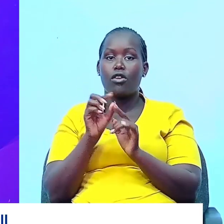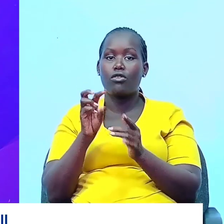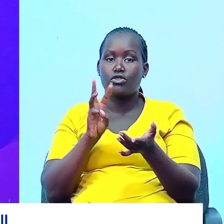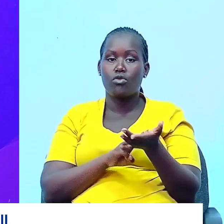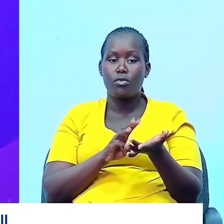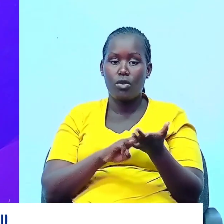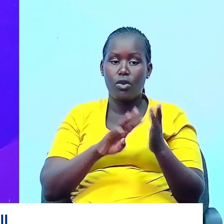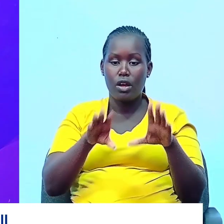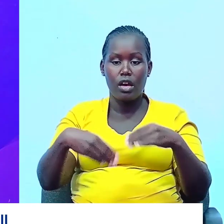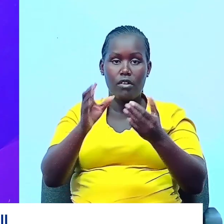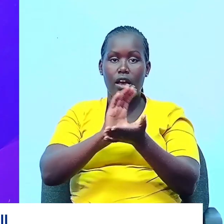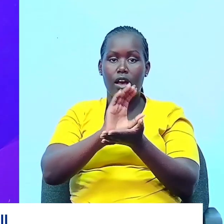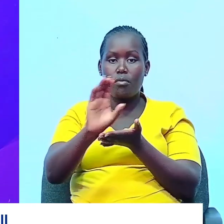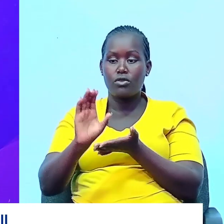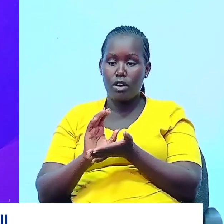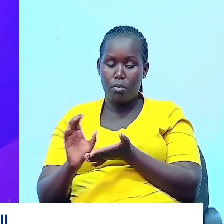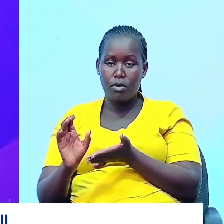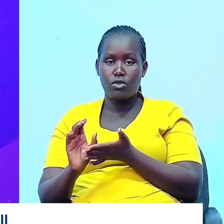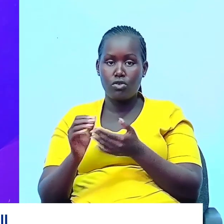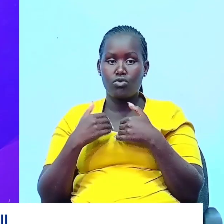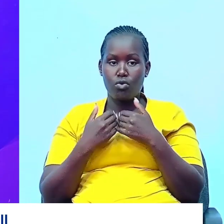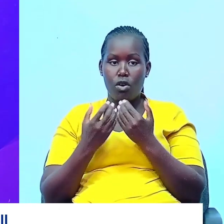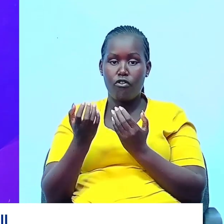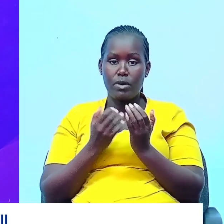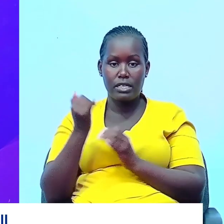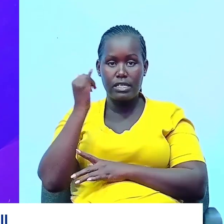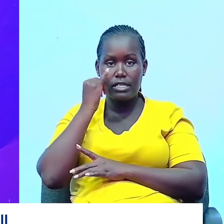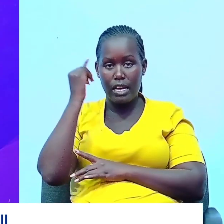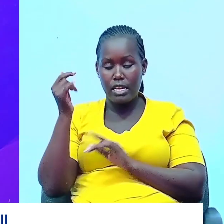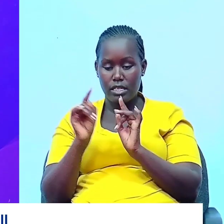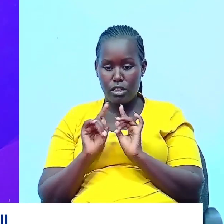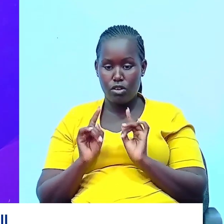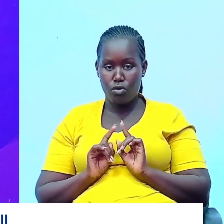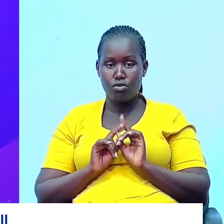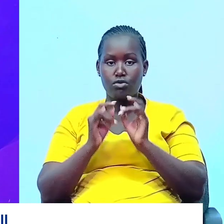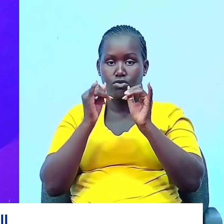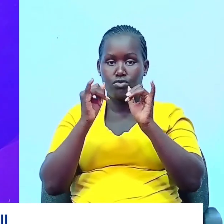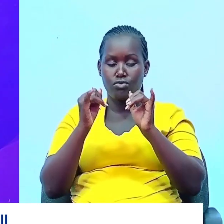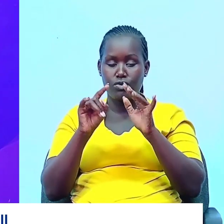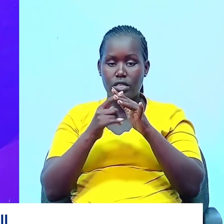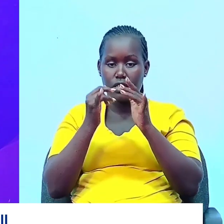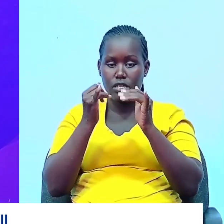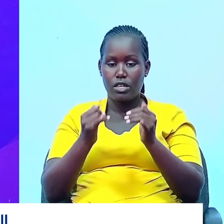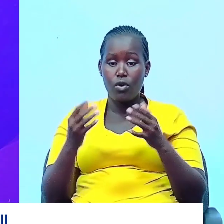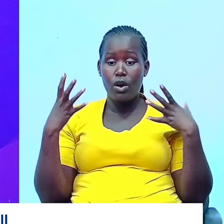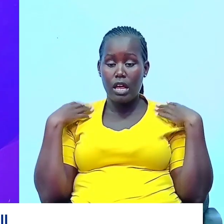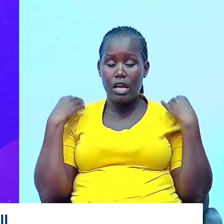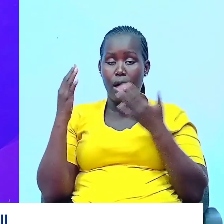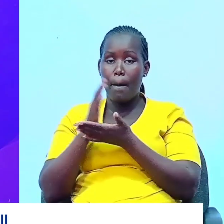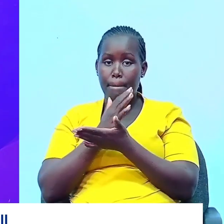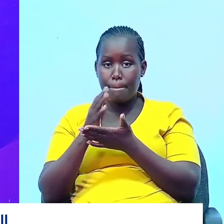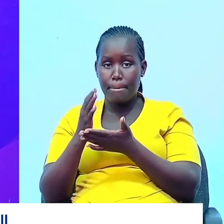providing capital to grow existing ventures and start new ones. The exercise is part of the government's